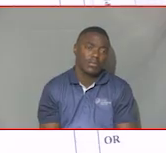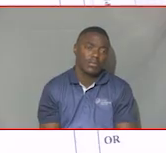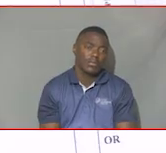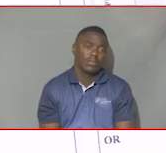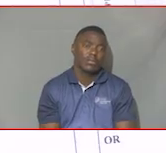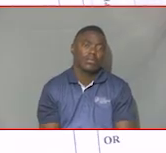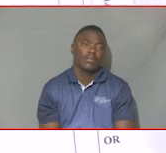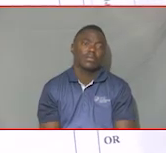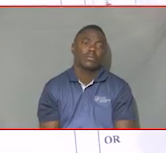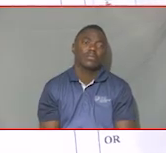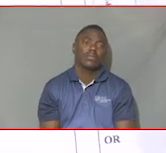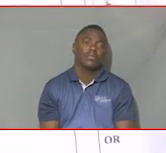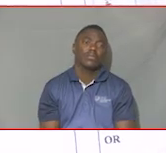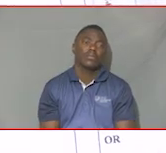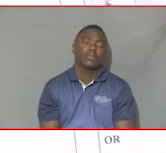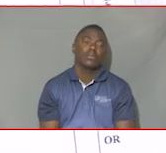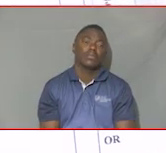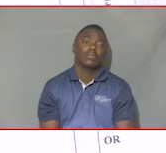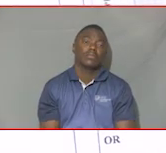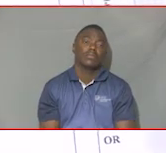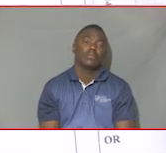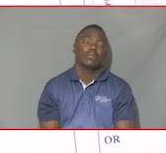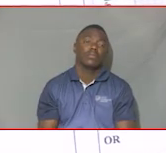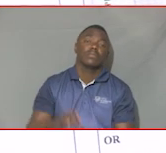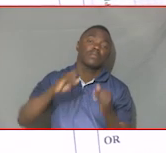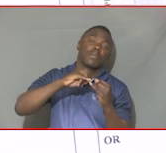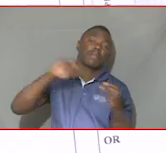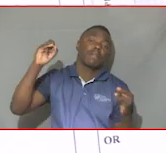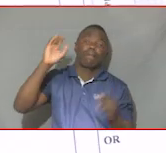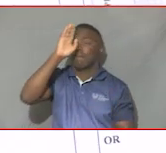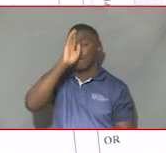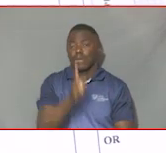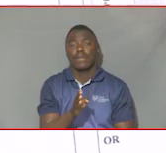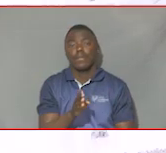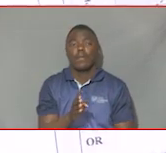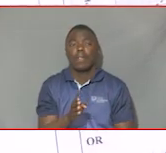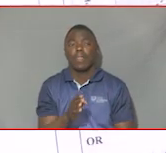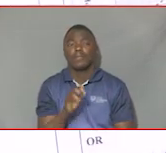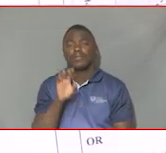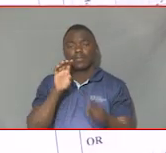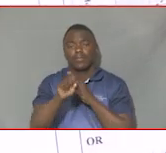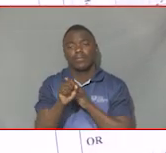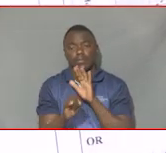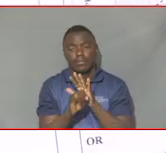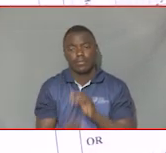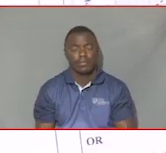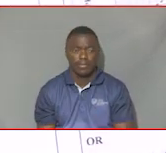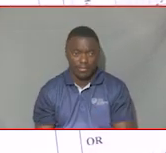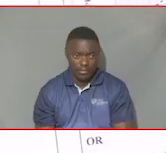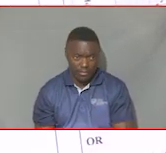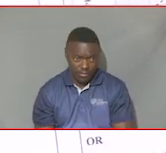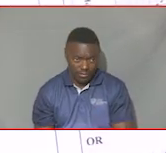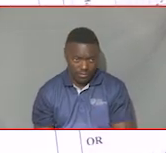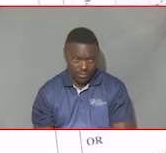there. And I'm going to make a straight line going through those points. Now people, take note. When